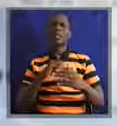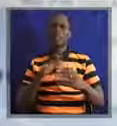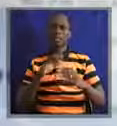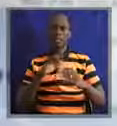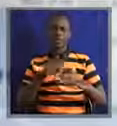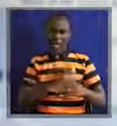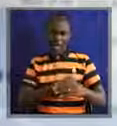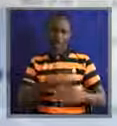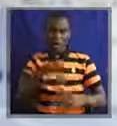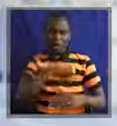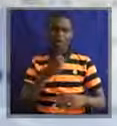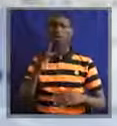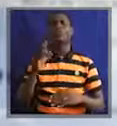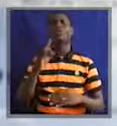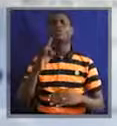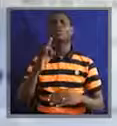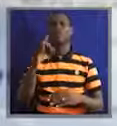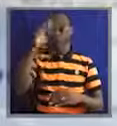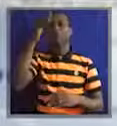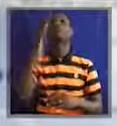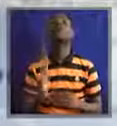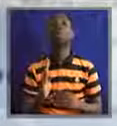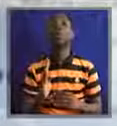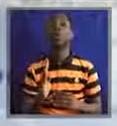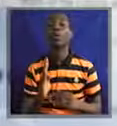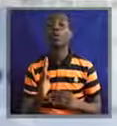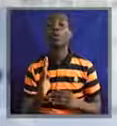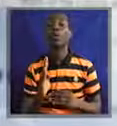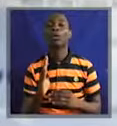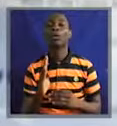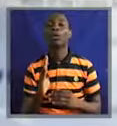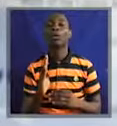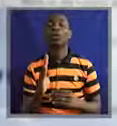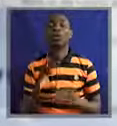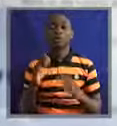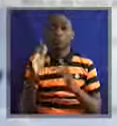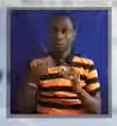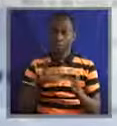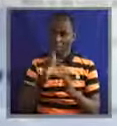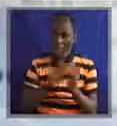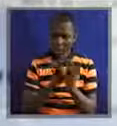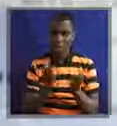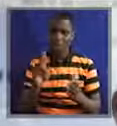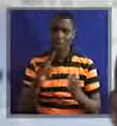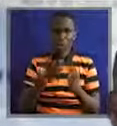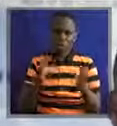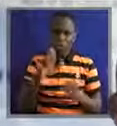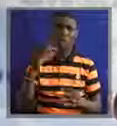oyo onyamdwuma ankasa nam bible so e bia wani am what sane ma wenum nyina